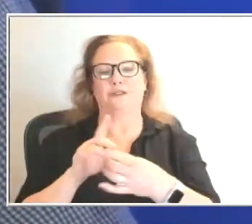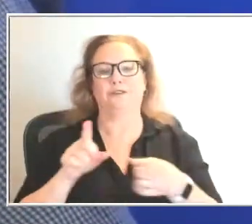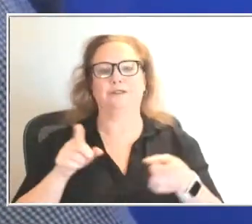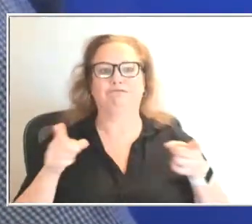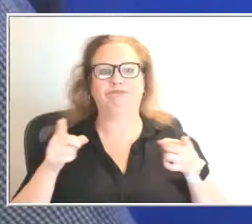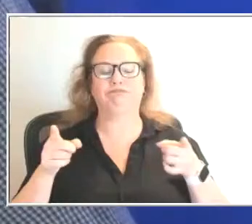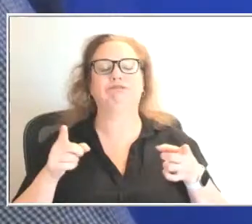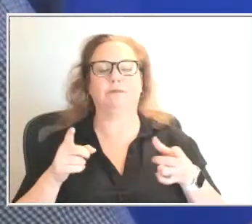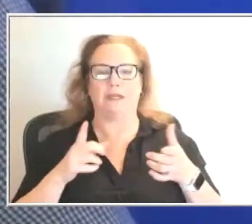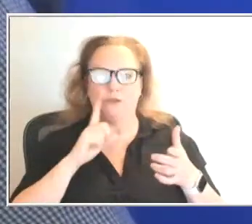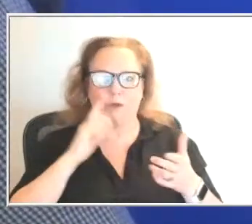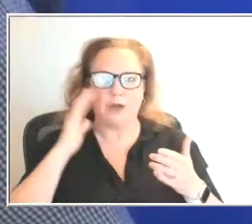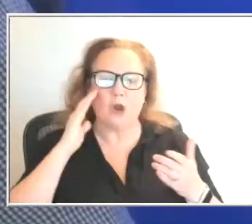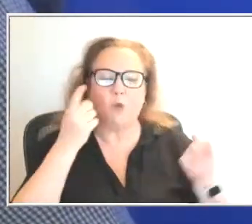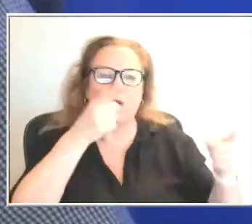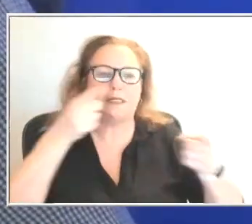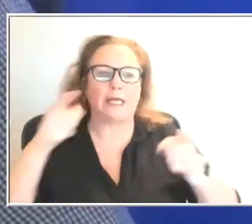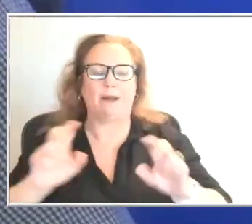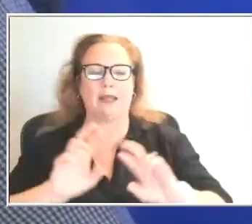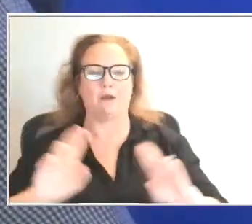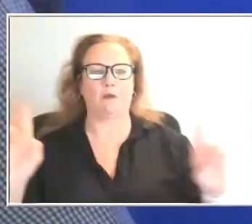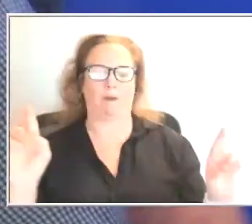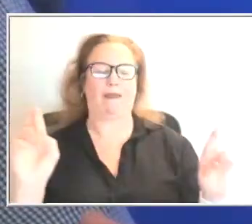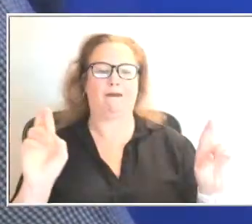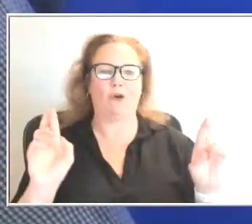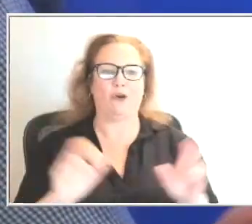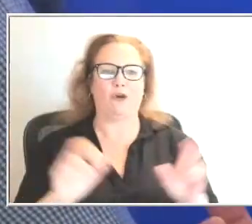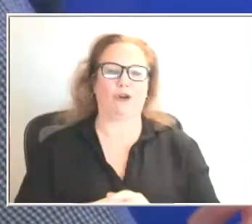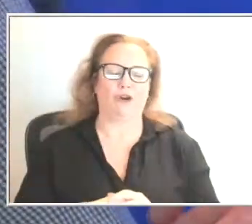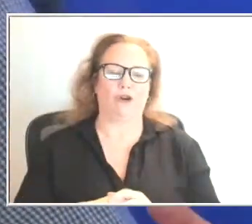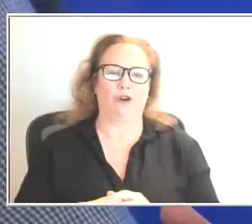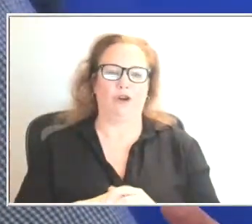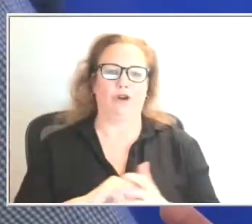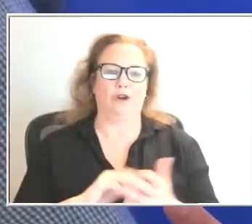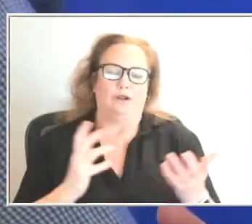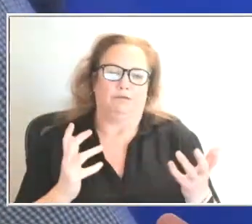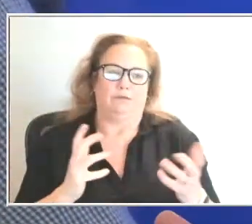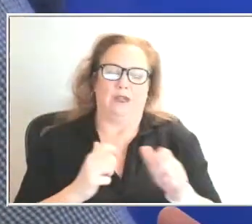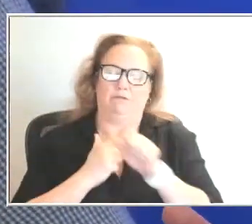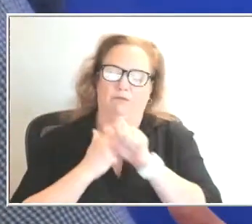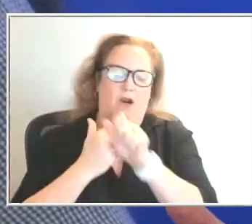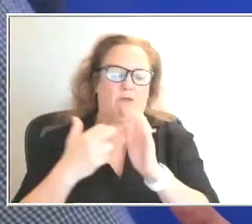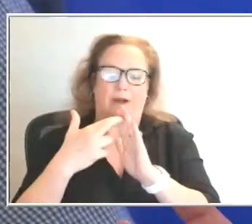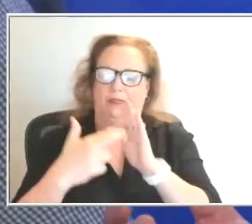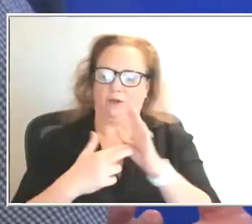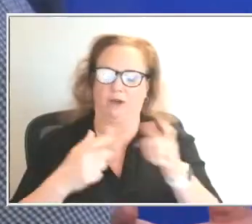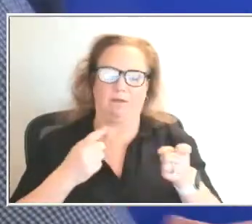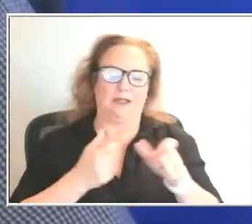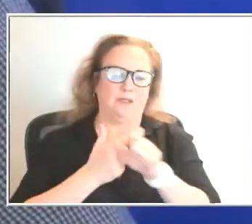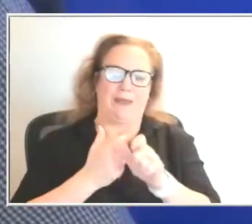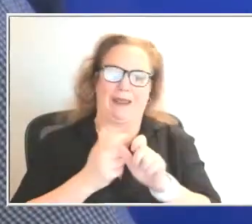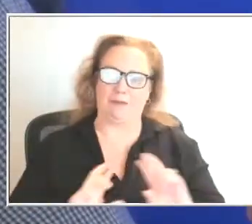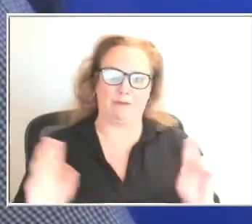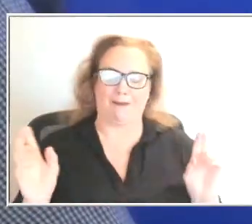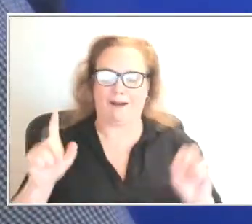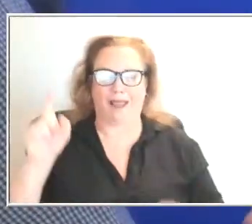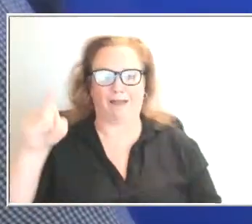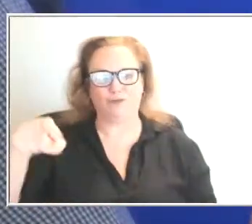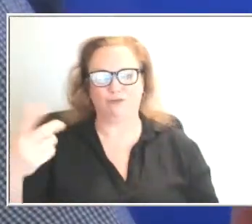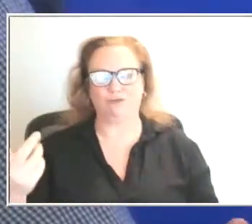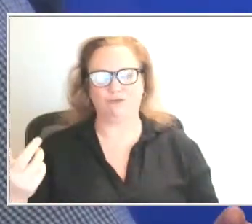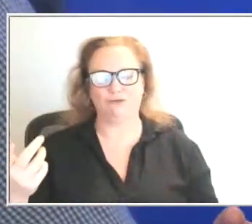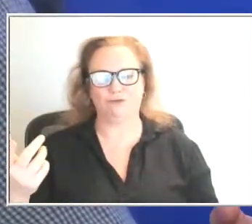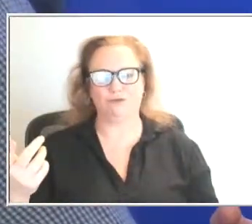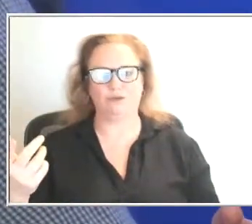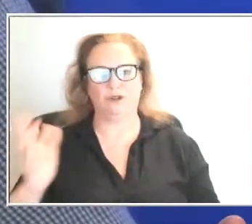ahead of the curve there and we're prepared. And, our regulatory compliance, we have to be prepared because of